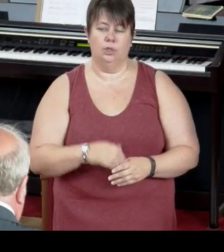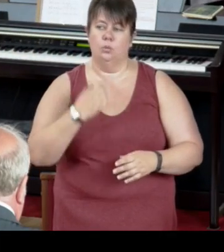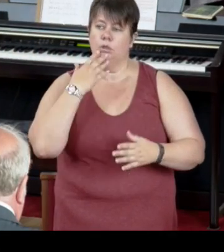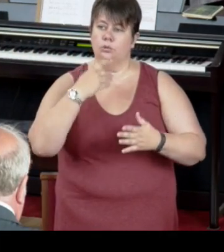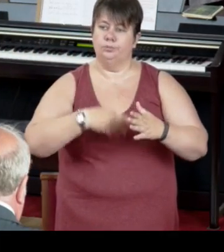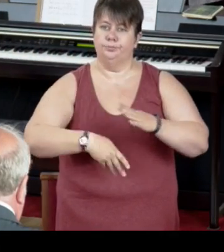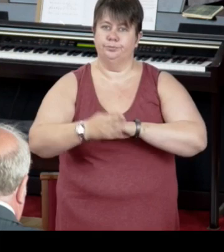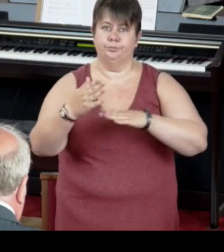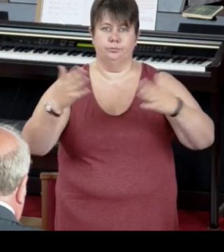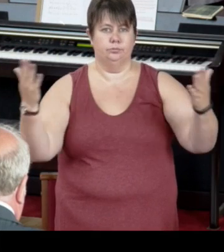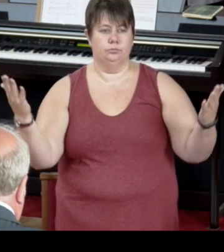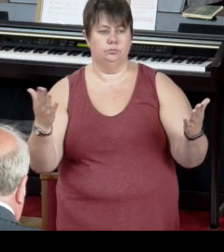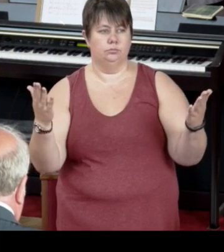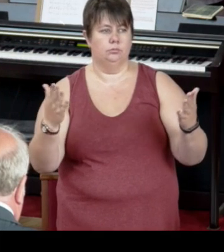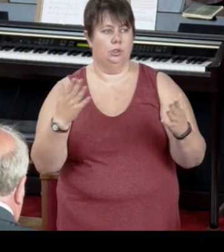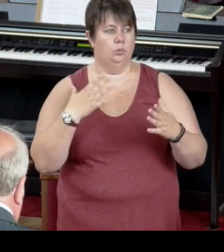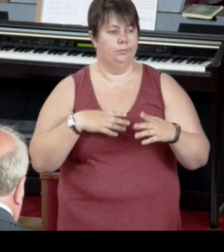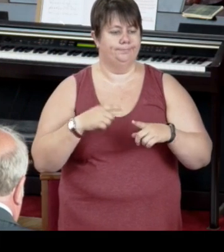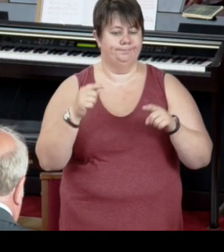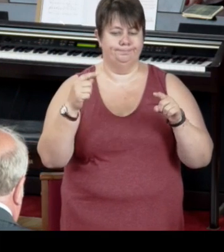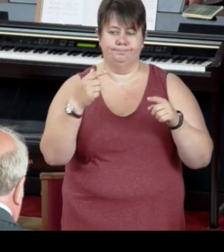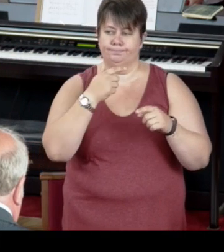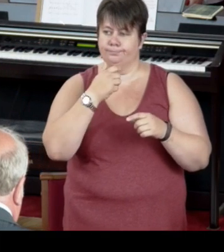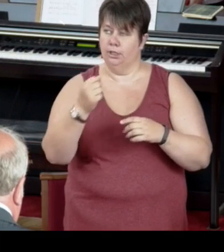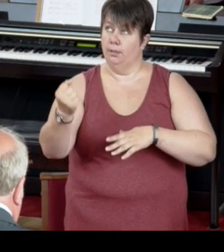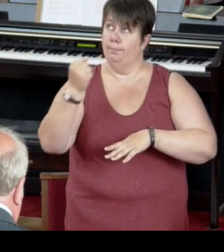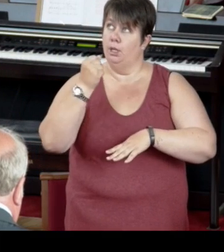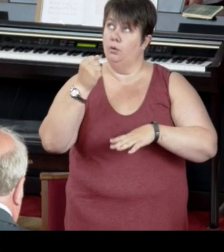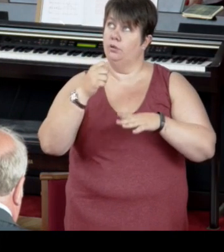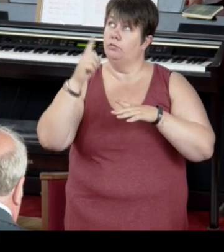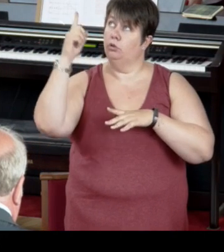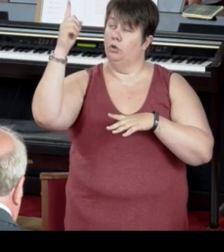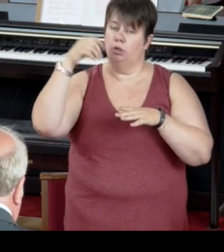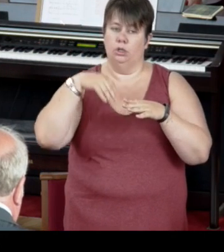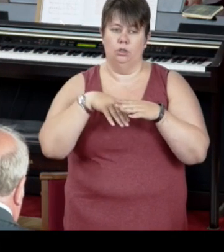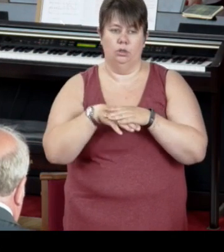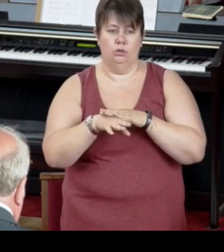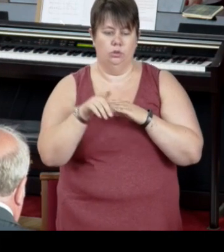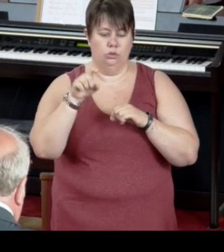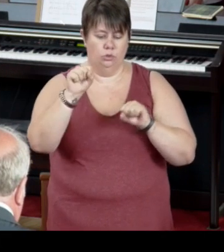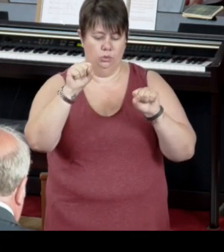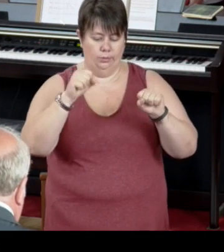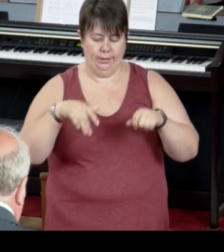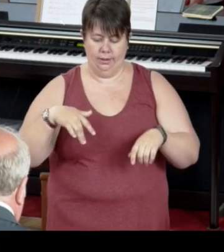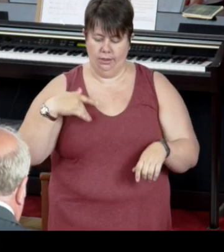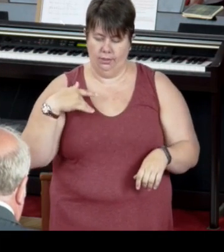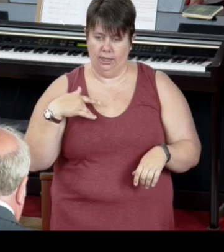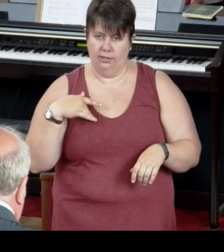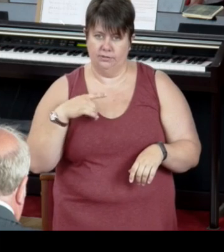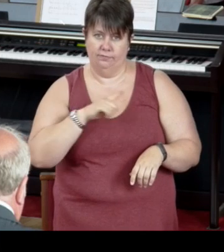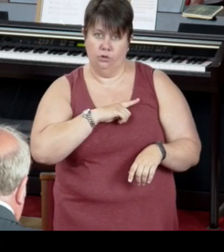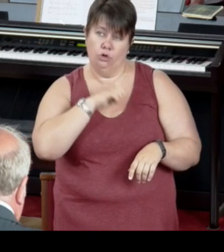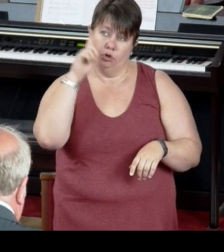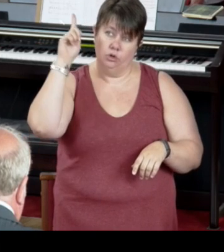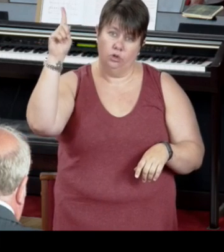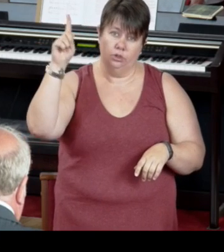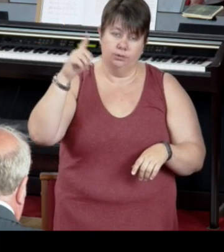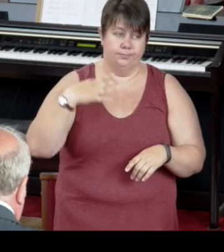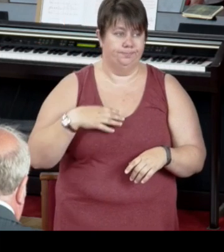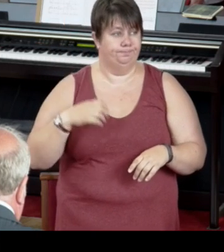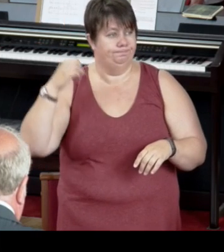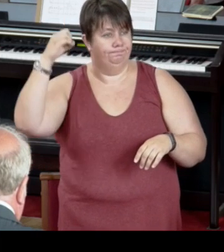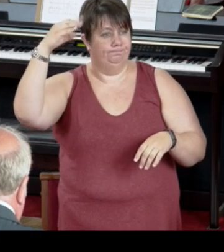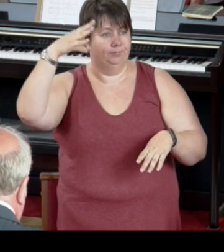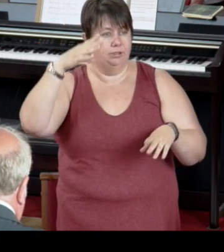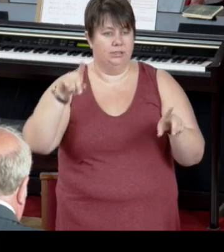As you go from this place, may the power and presence of our eternal God enable you to live your life for him. May you shine like